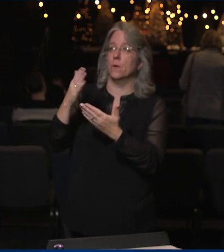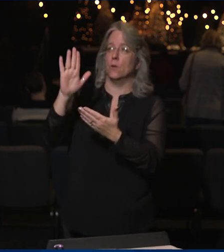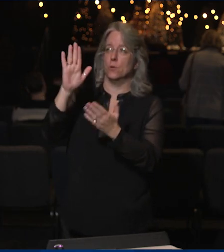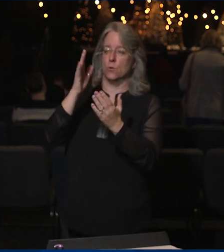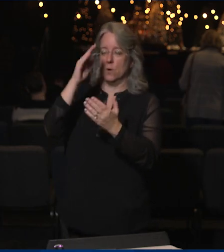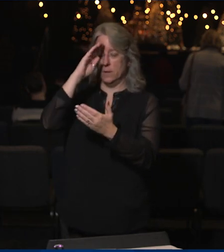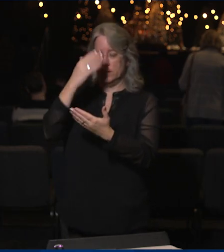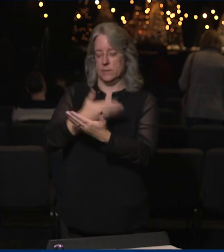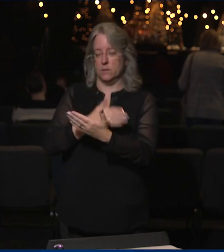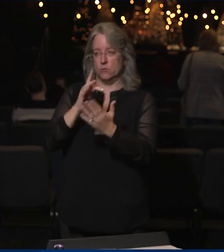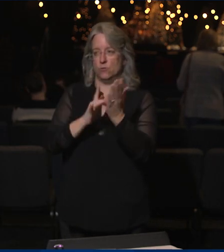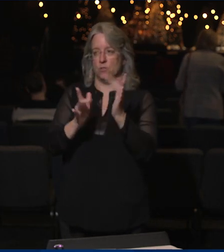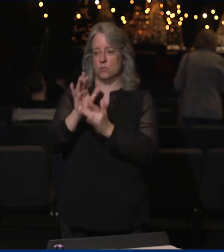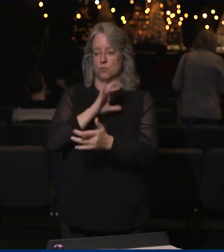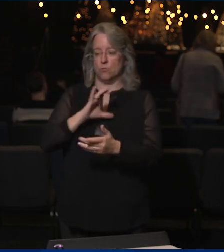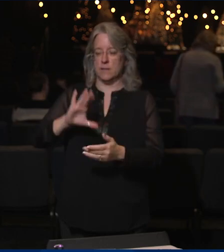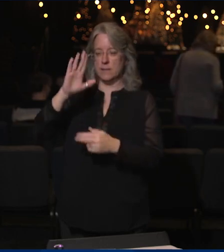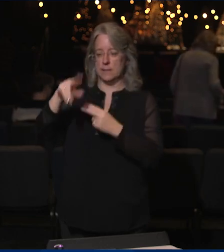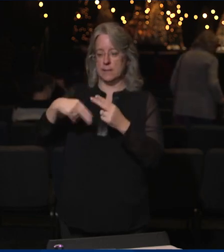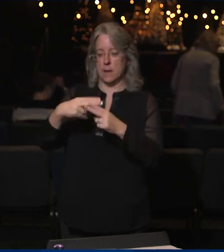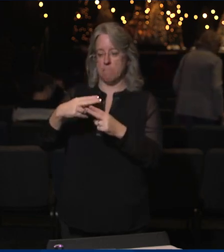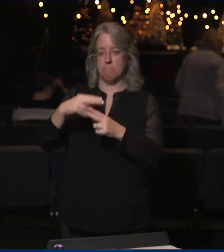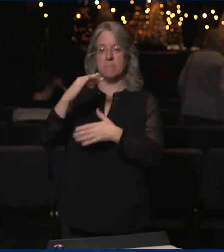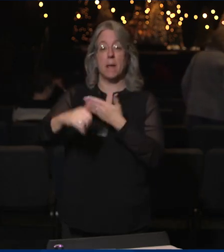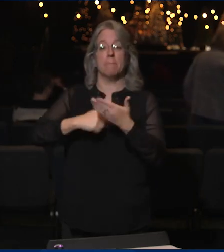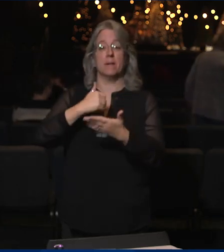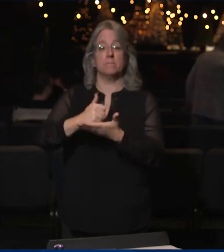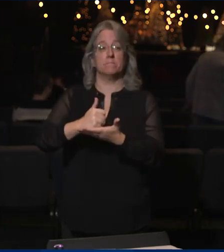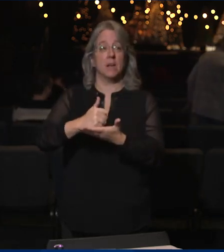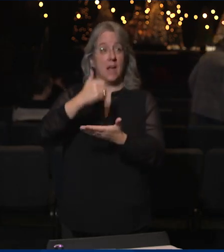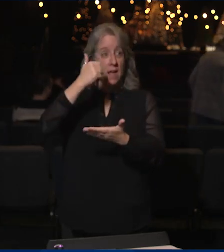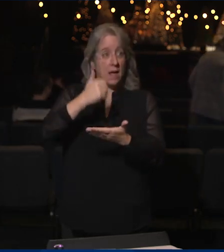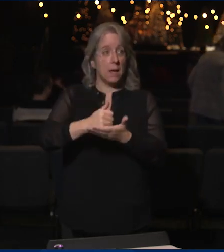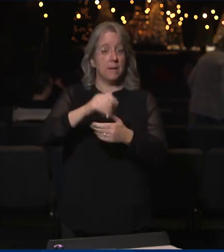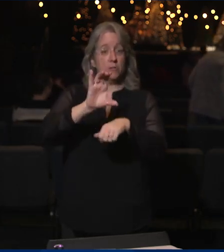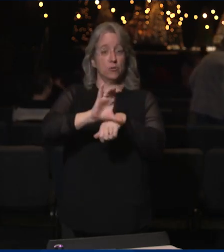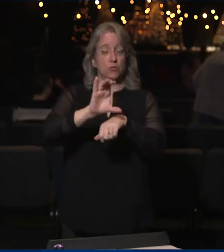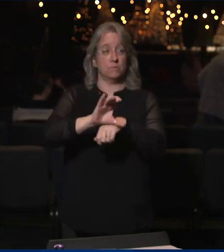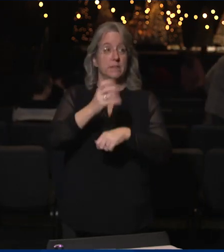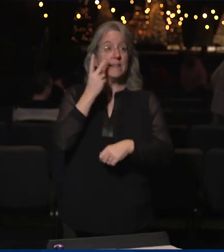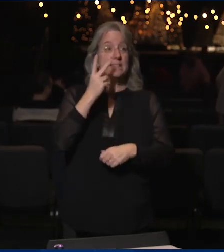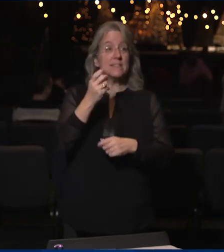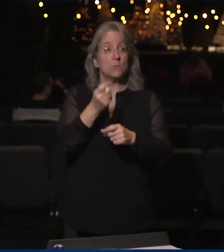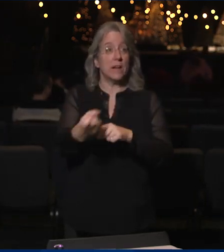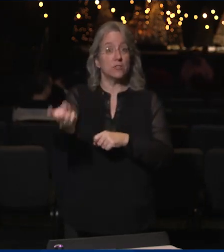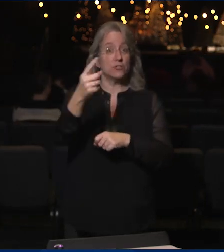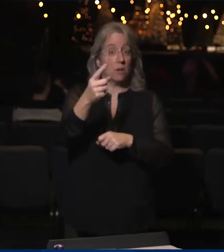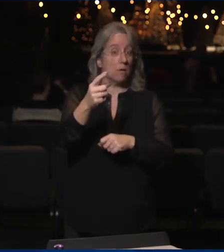Christ's name. Amen. Amen. Church, see you next year, if not tonight.